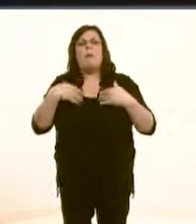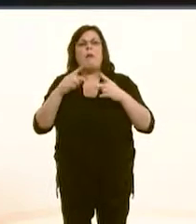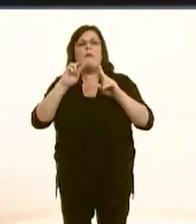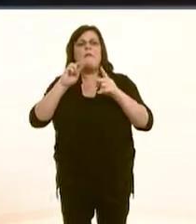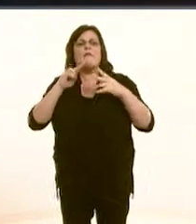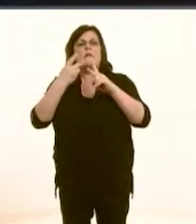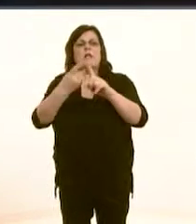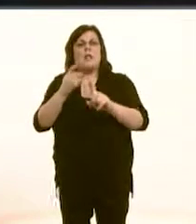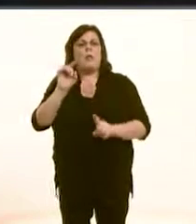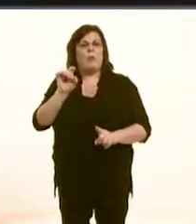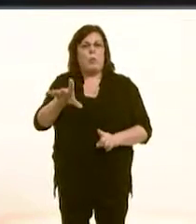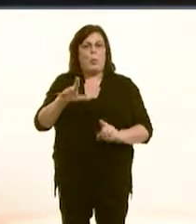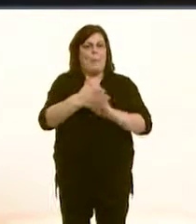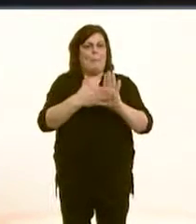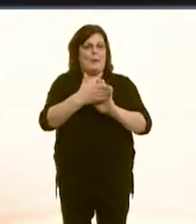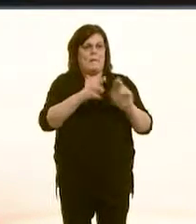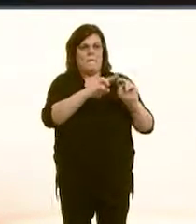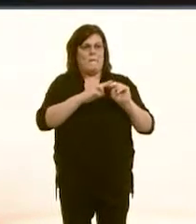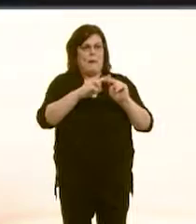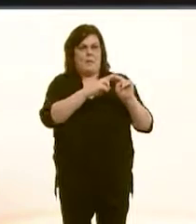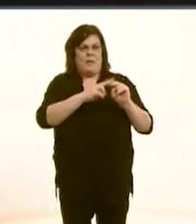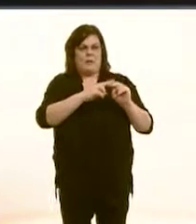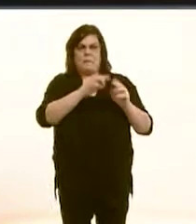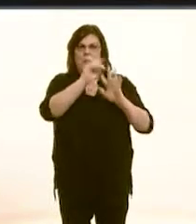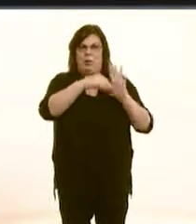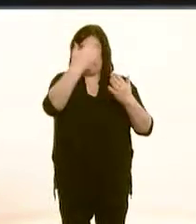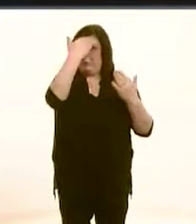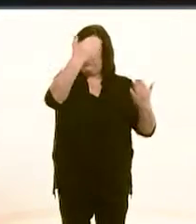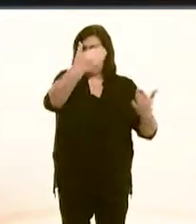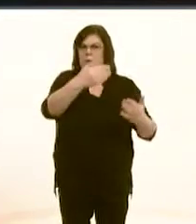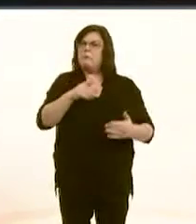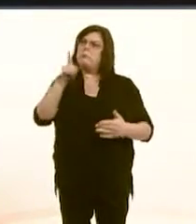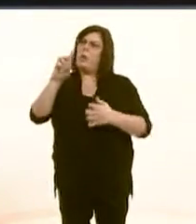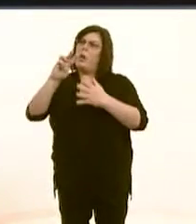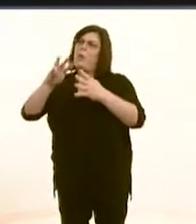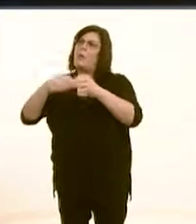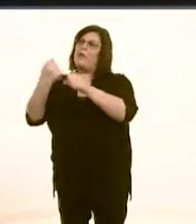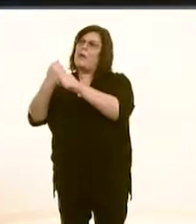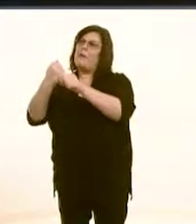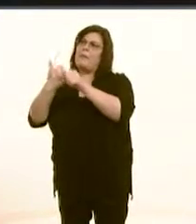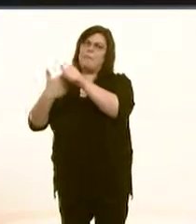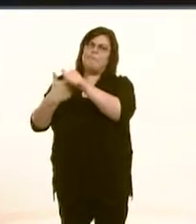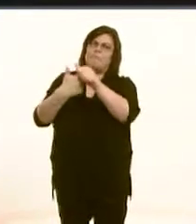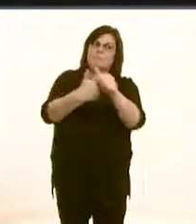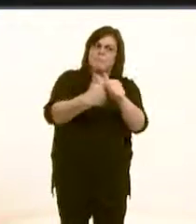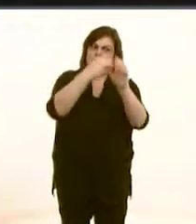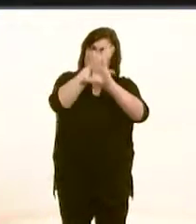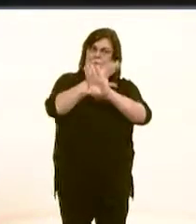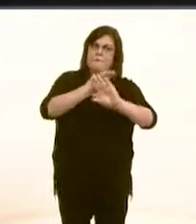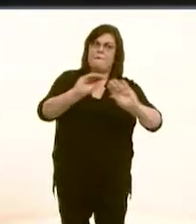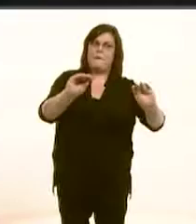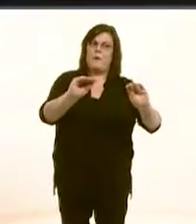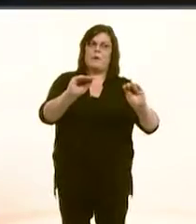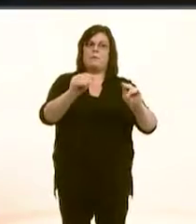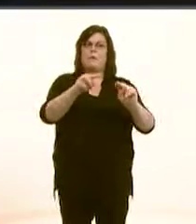available, many are now missing out on this scheme. How are you working as a Welsh Government to address the failings that have been